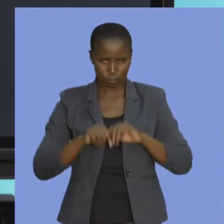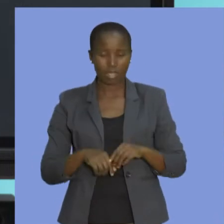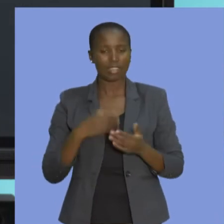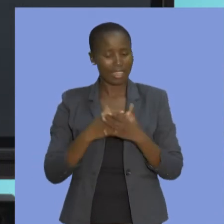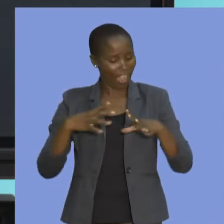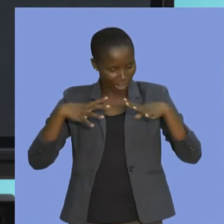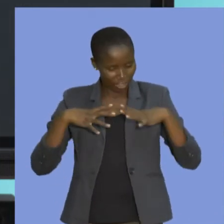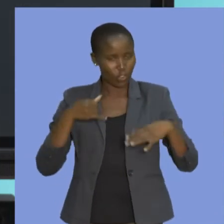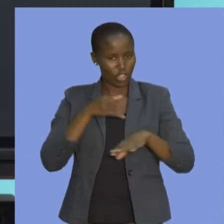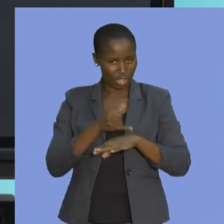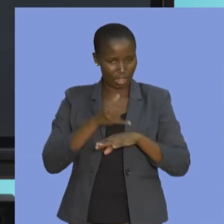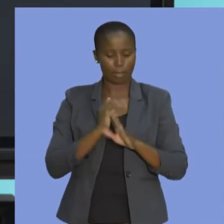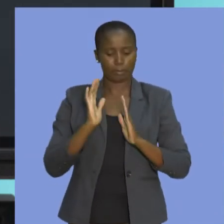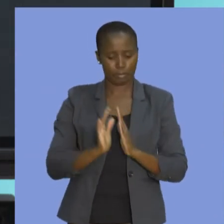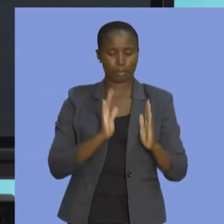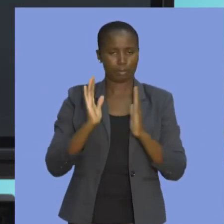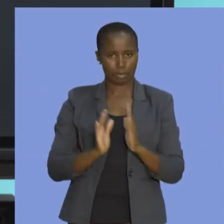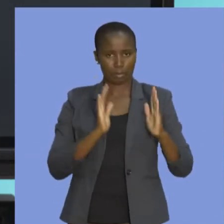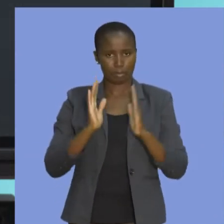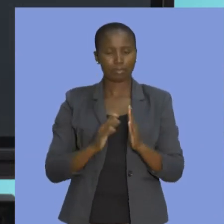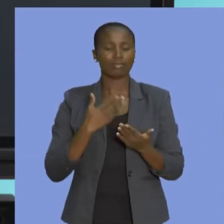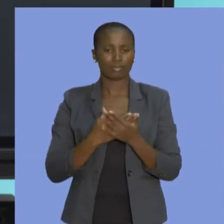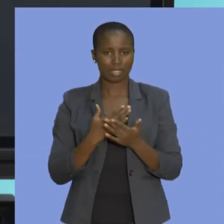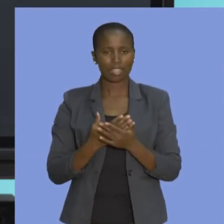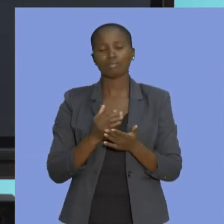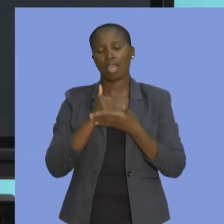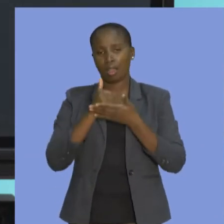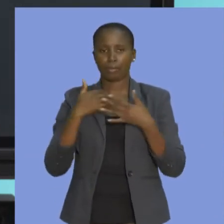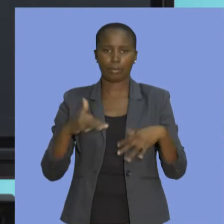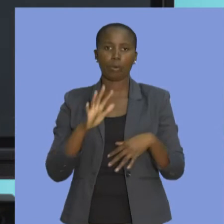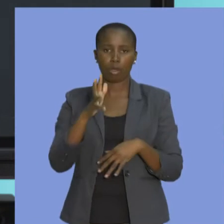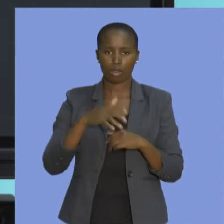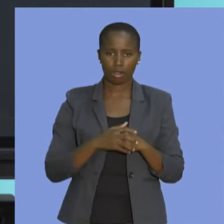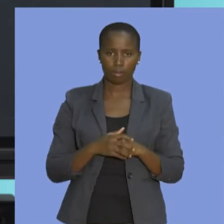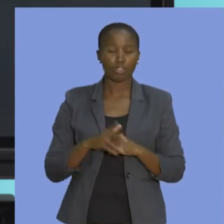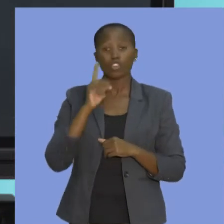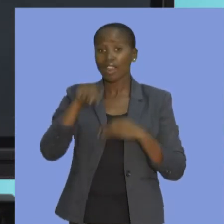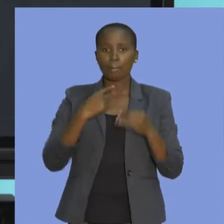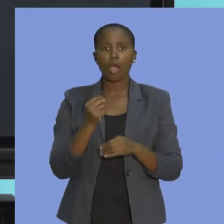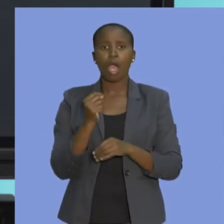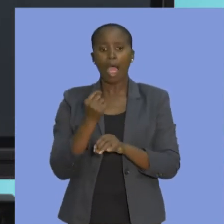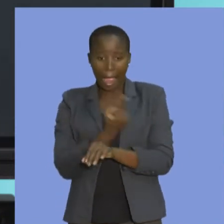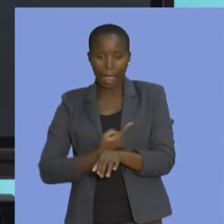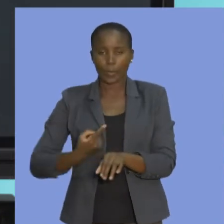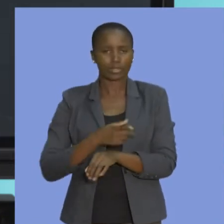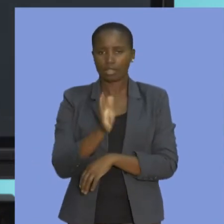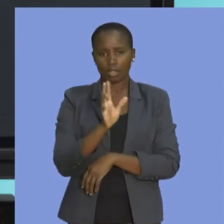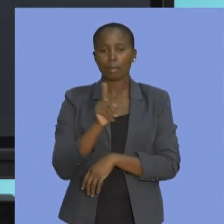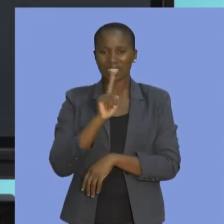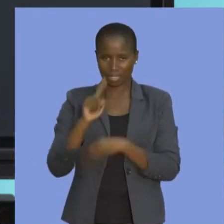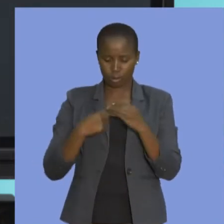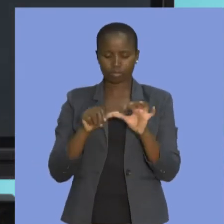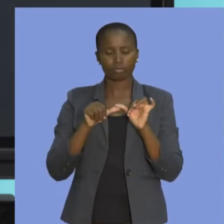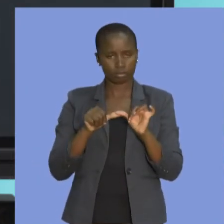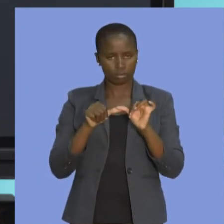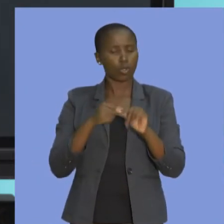consistent now. That will make a huge difference in future. It's not about how many hours you want to add per daily basis. It's the consistency.